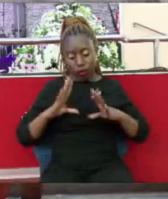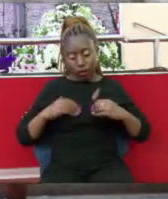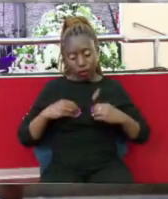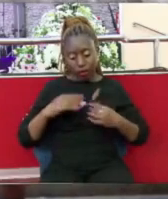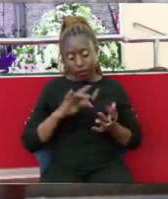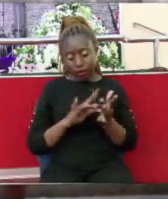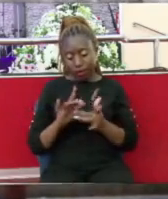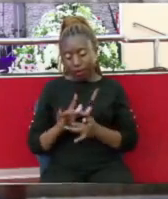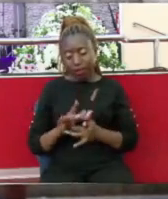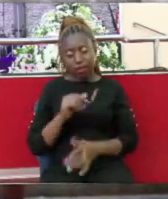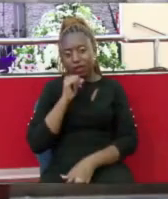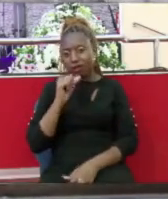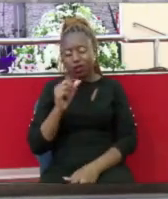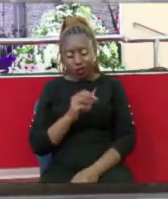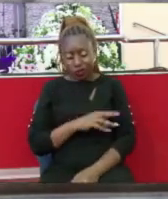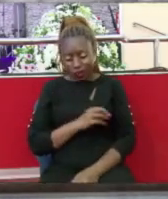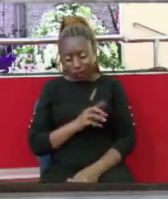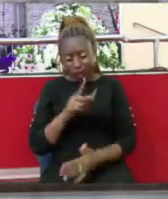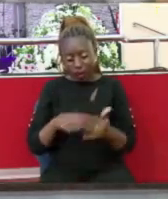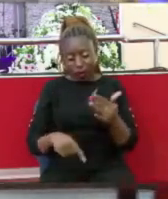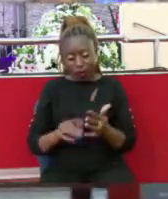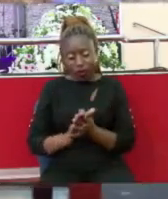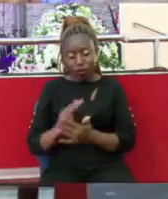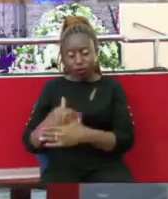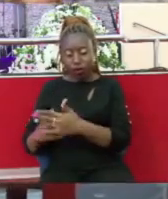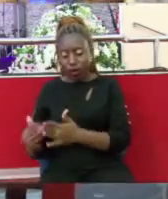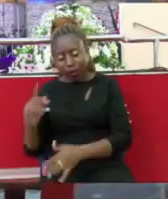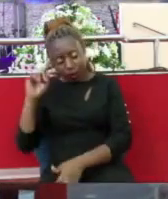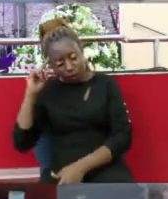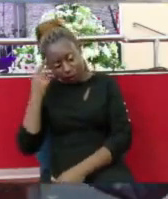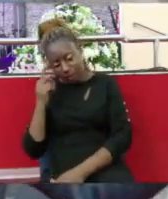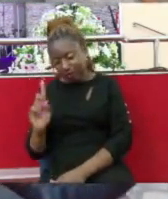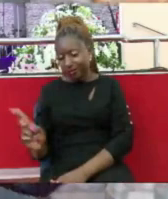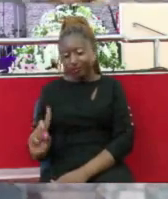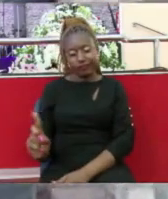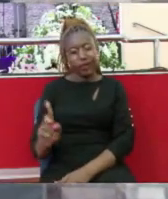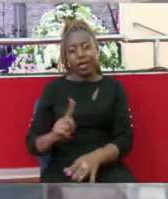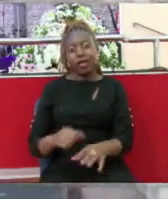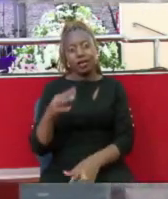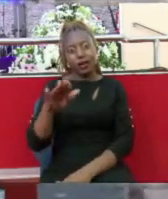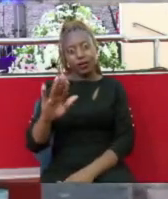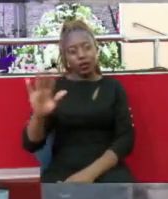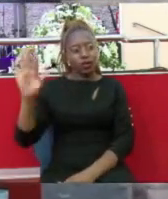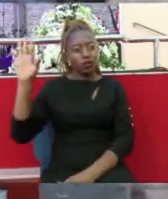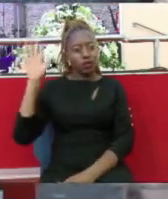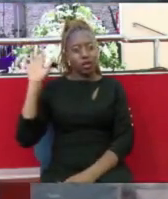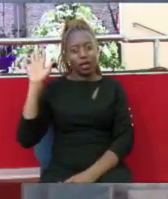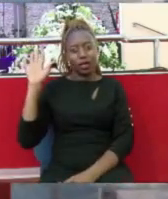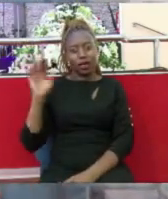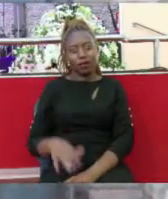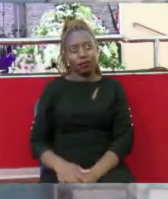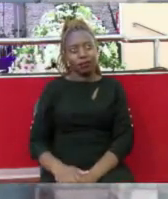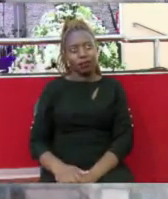Don't fear what your neighbor will think. It is our time to surrender. Just raise up